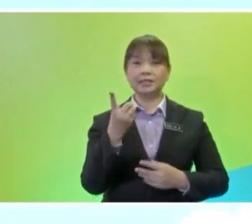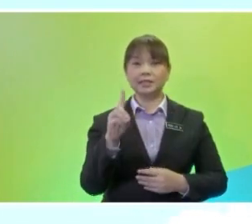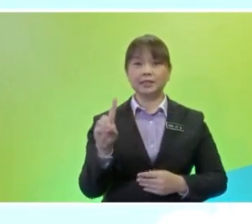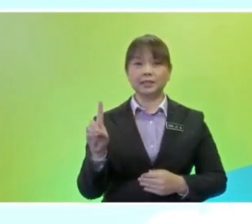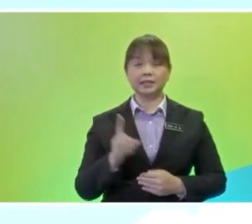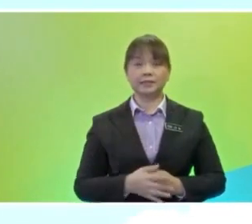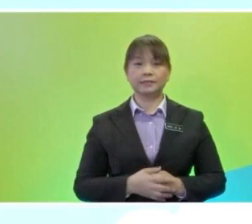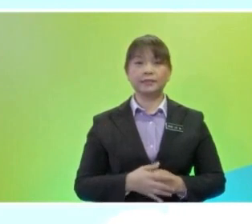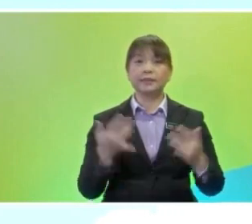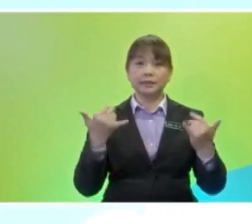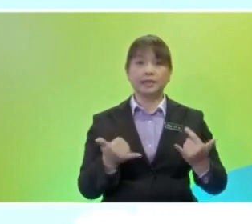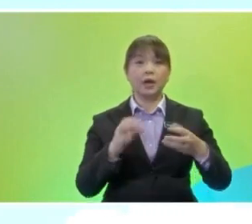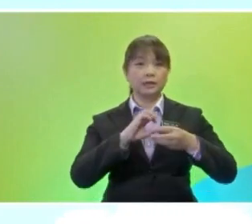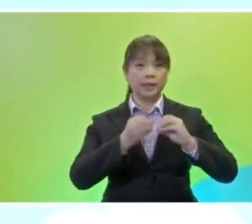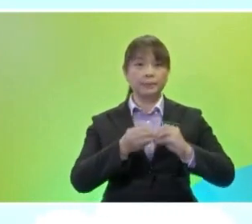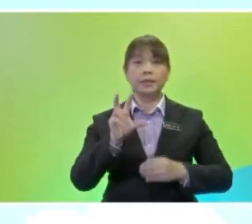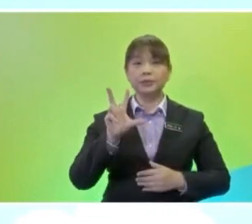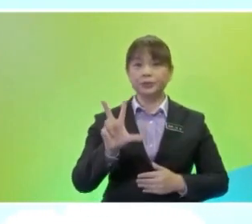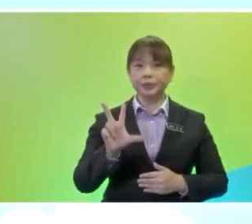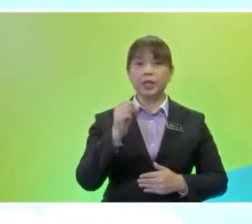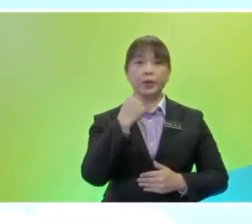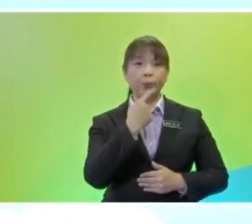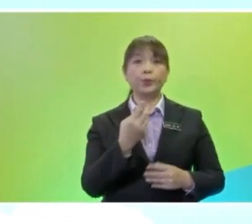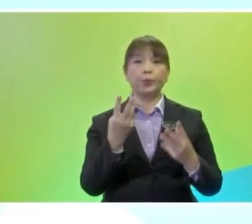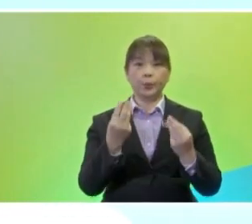All right, now number three. Who would like to give it a try for number three?